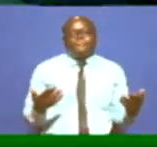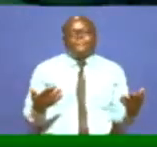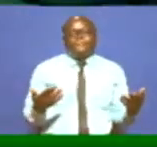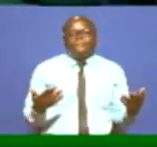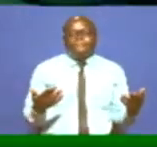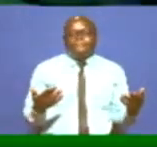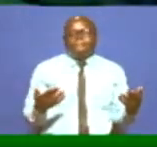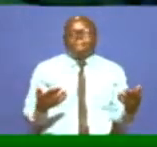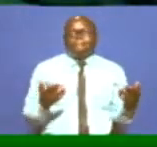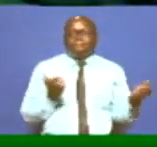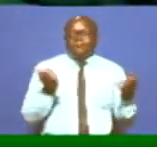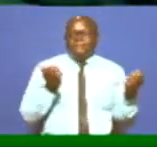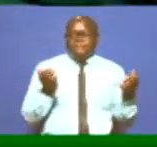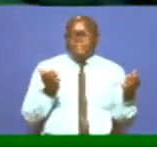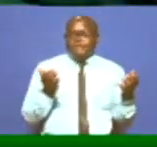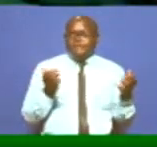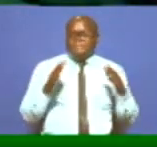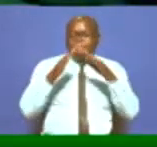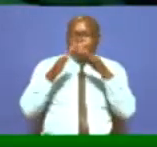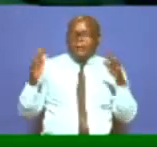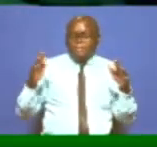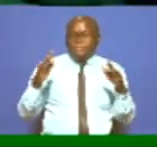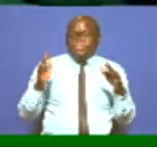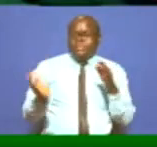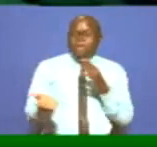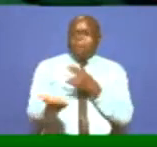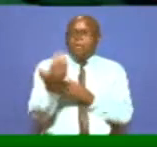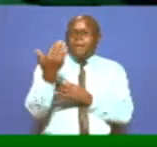the business of the House this morning.